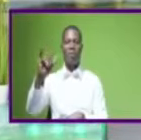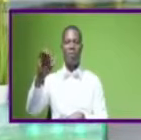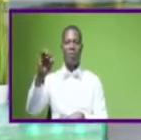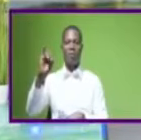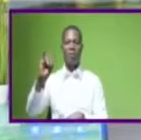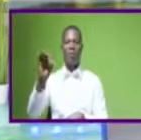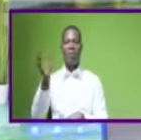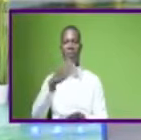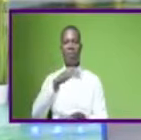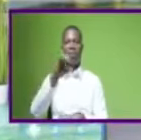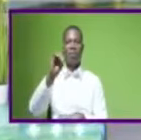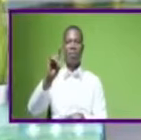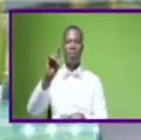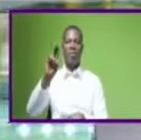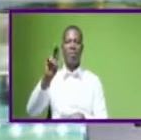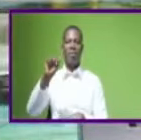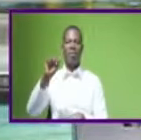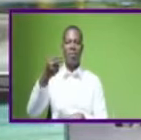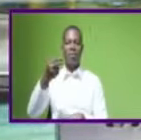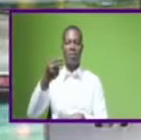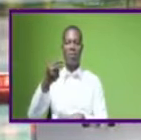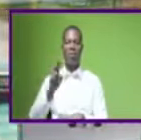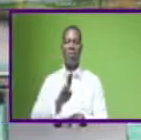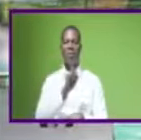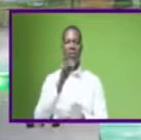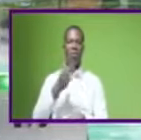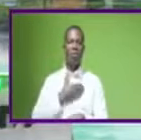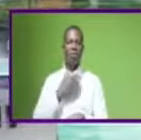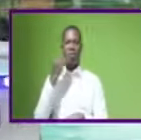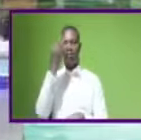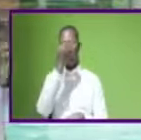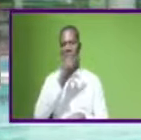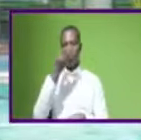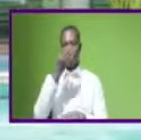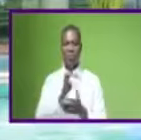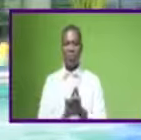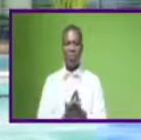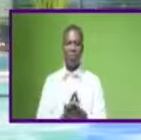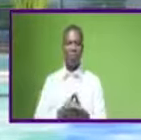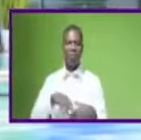That I should come and use this face of mine and metal